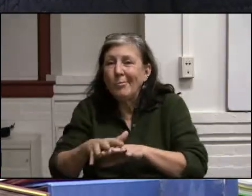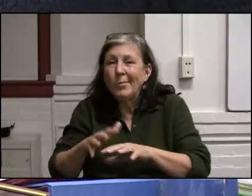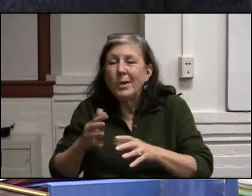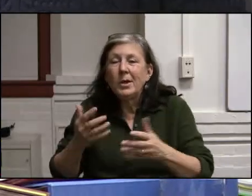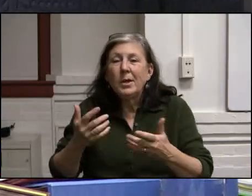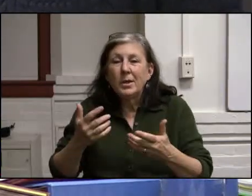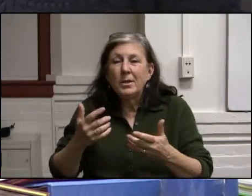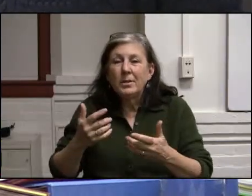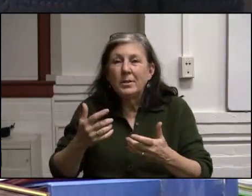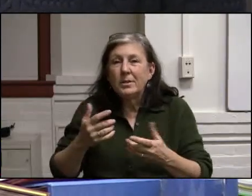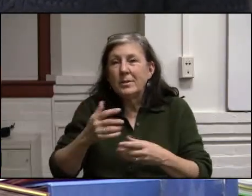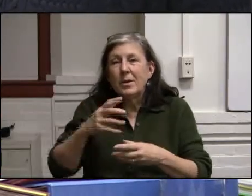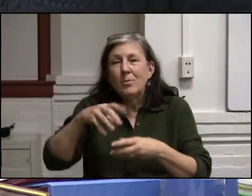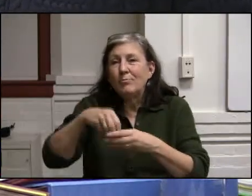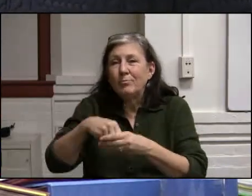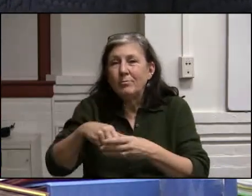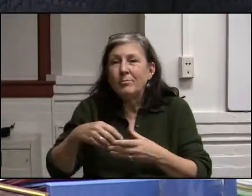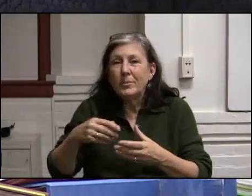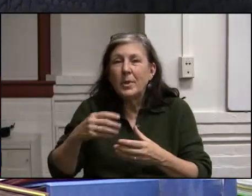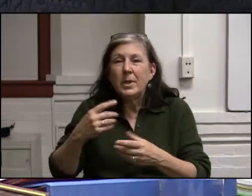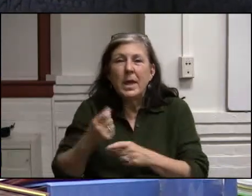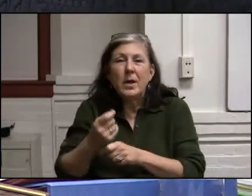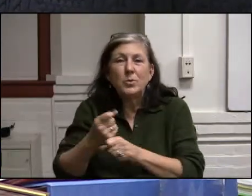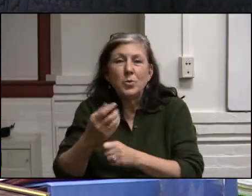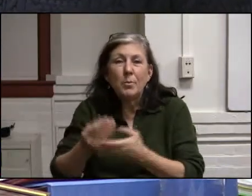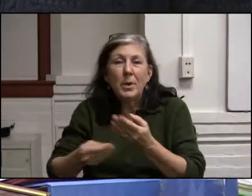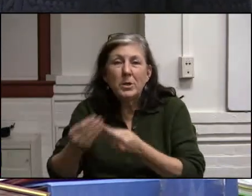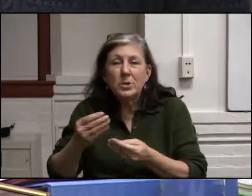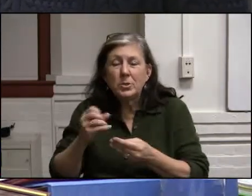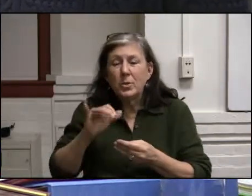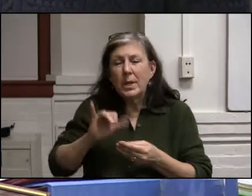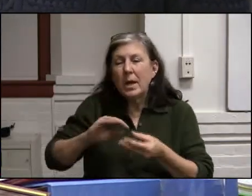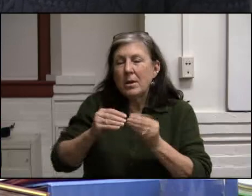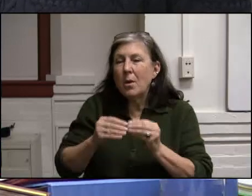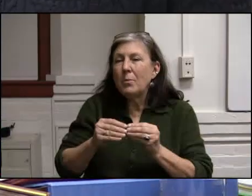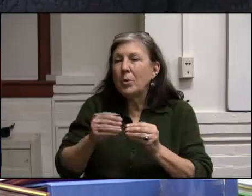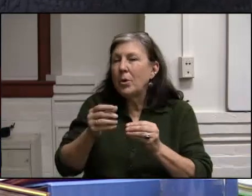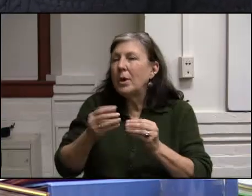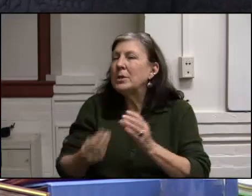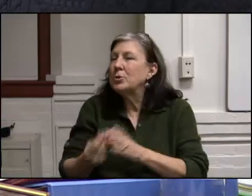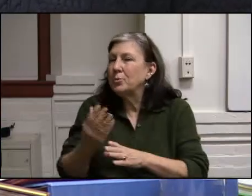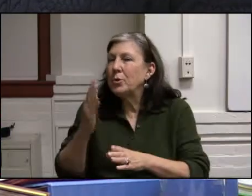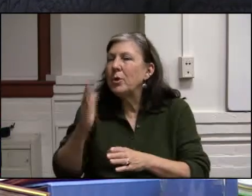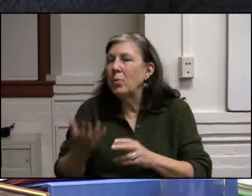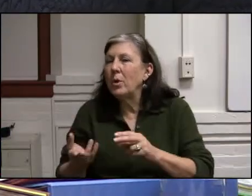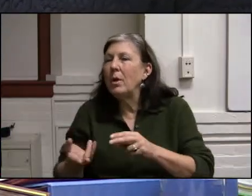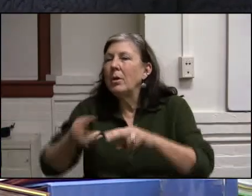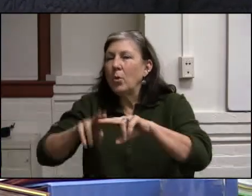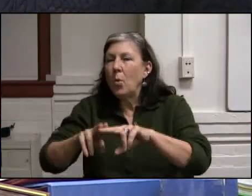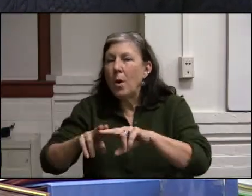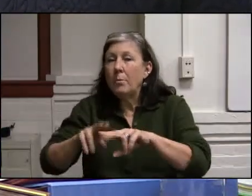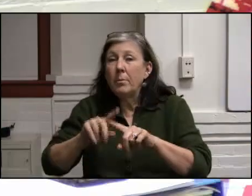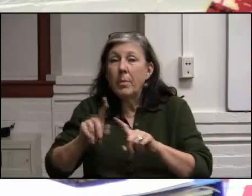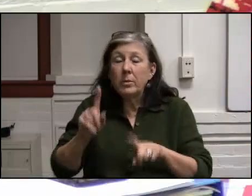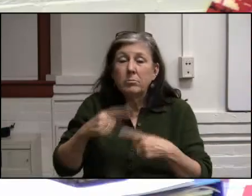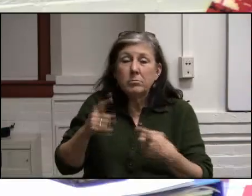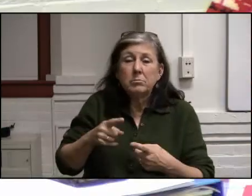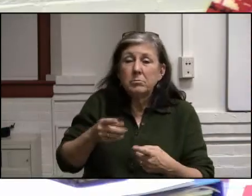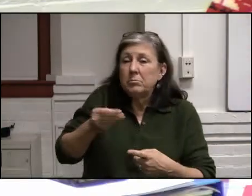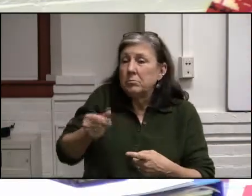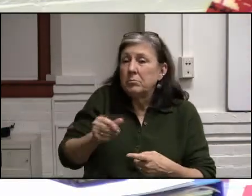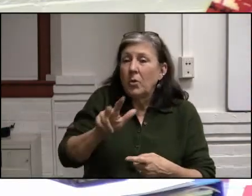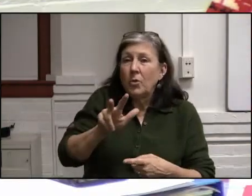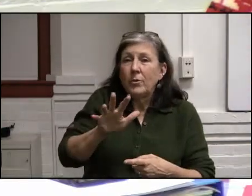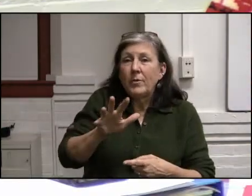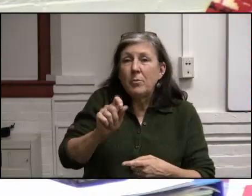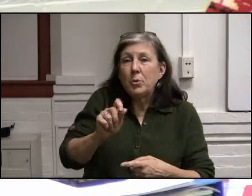annual budget that you approve for the parking fund. So this is a number that will increase in the spring, but still, we've expended only 35.2% of